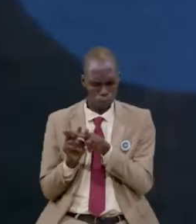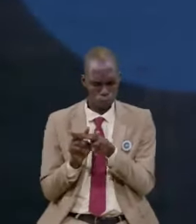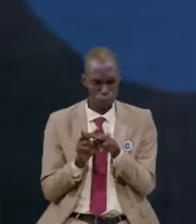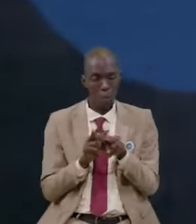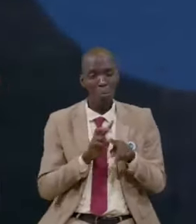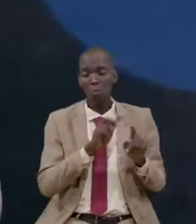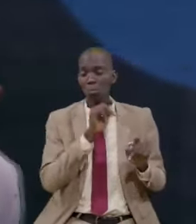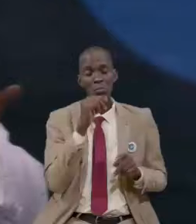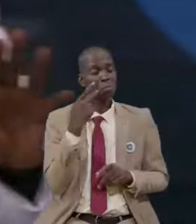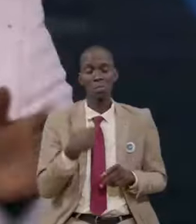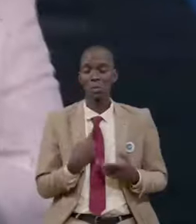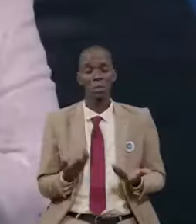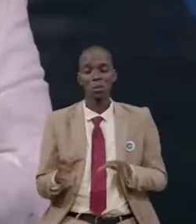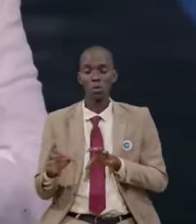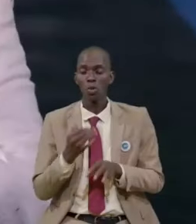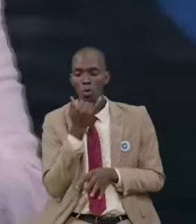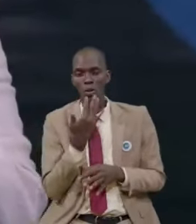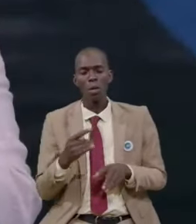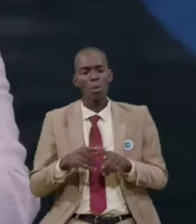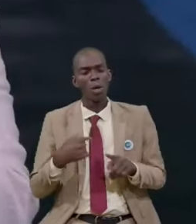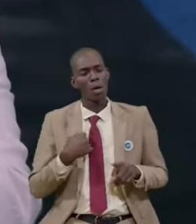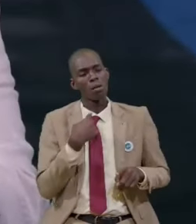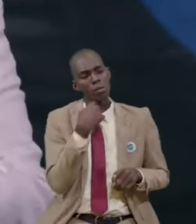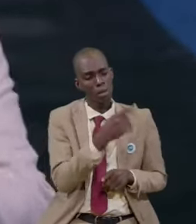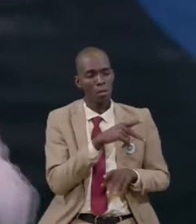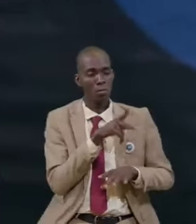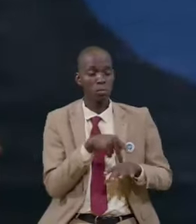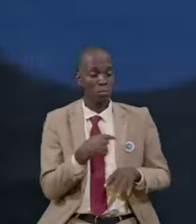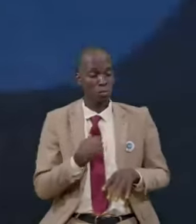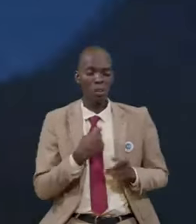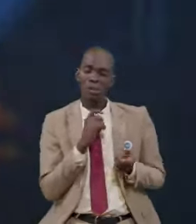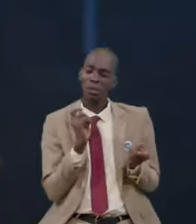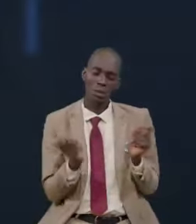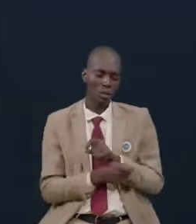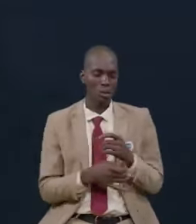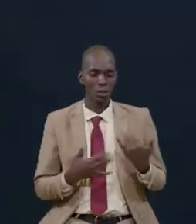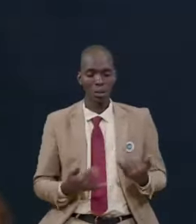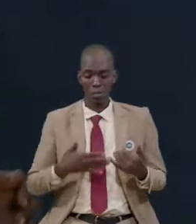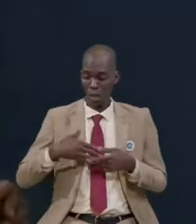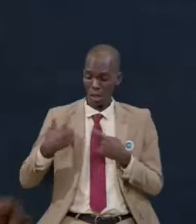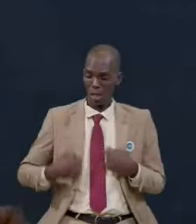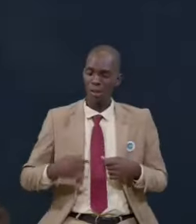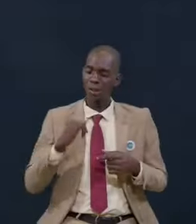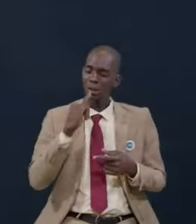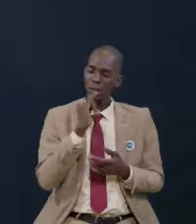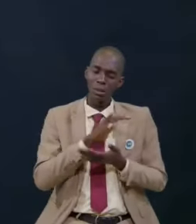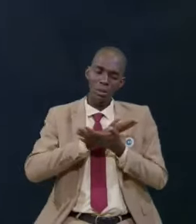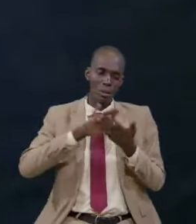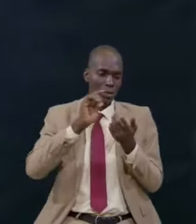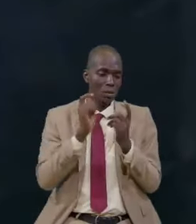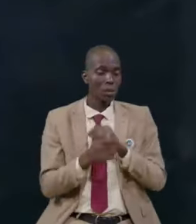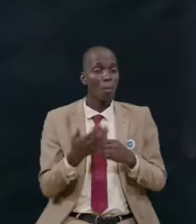is changed. My life is transformed. And the things I used to do, I cannot